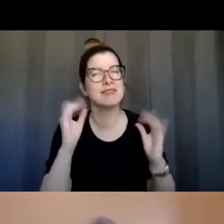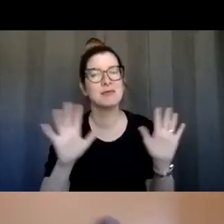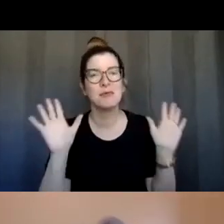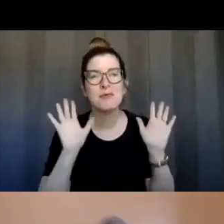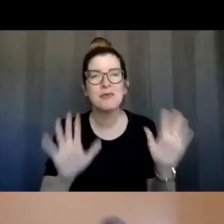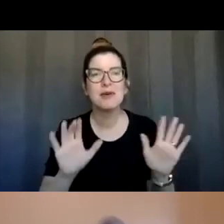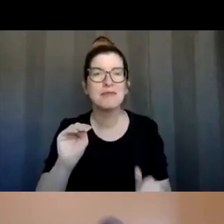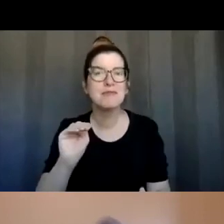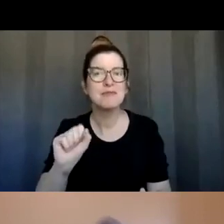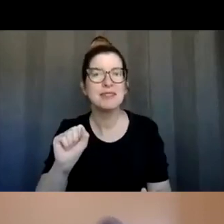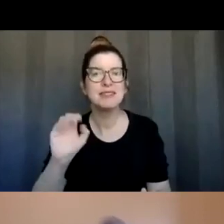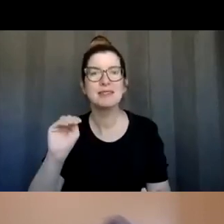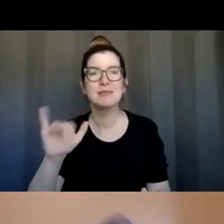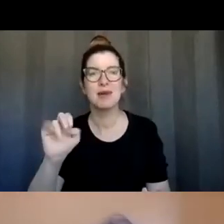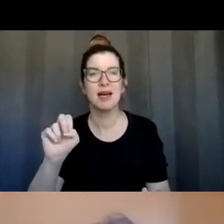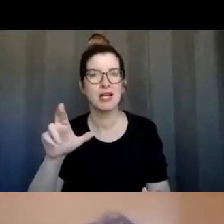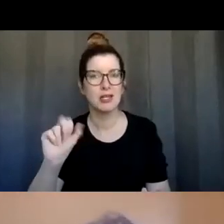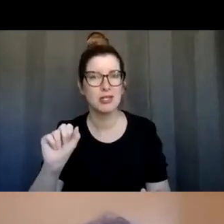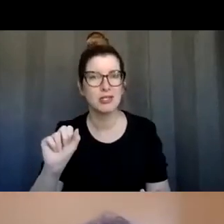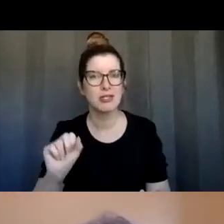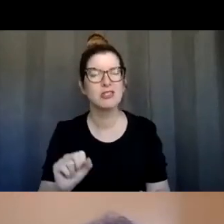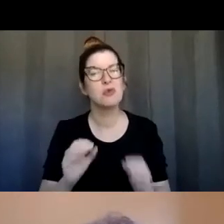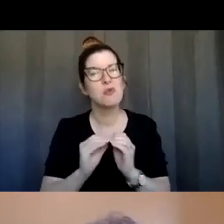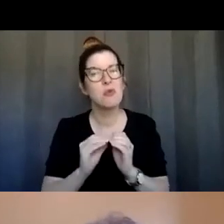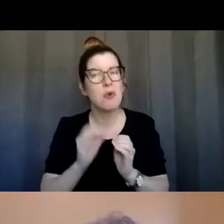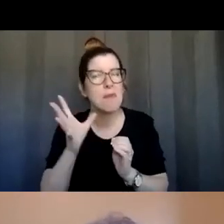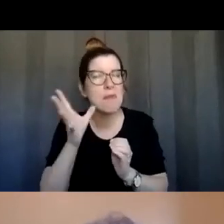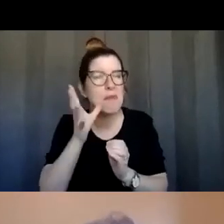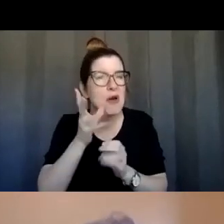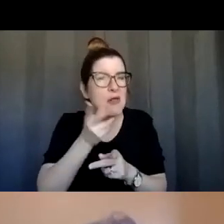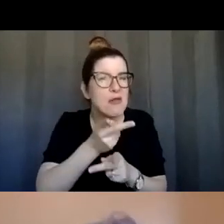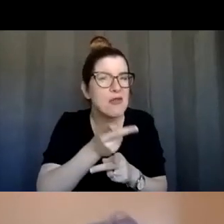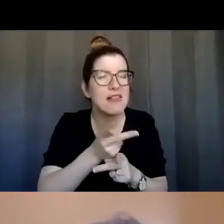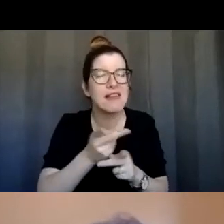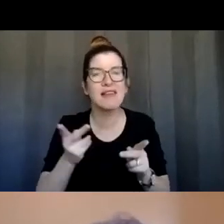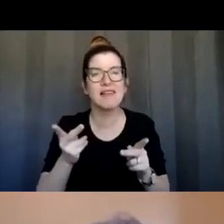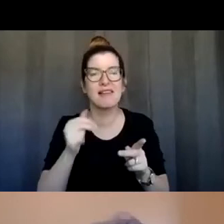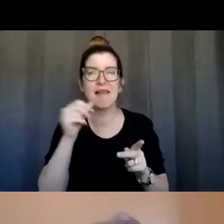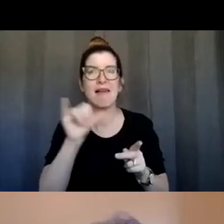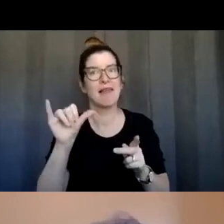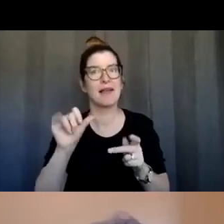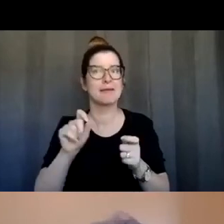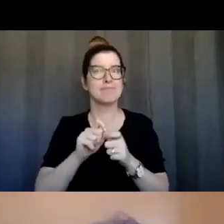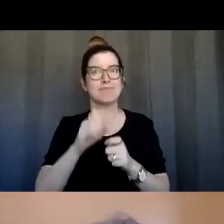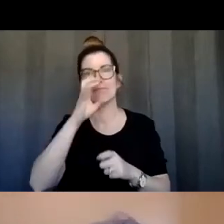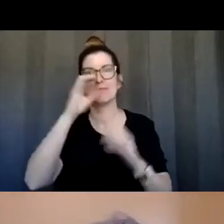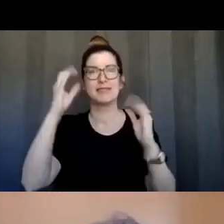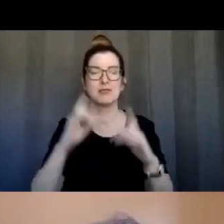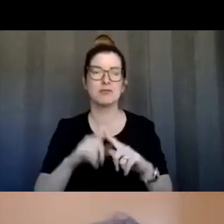Myers. She was more motherly than a teacher, but we got an excellent first grade education, I'm gonna tell